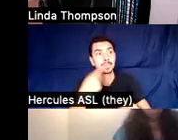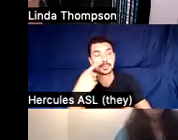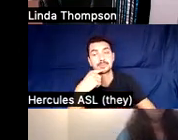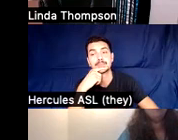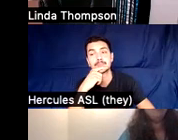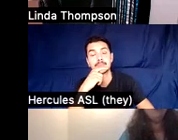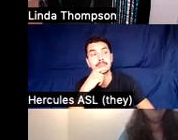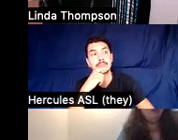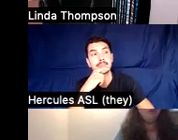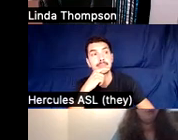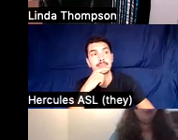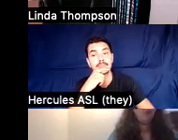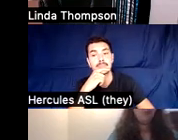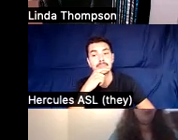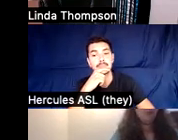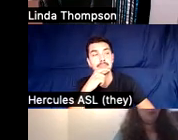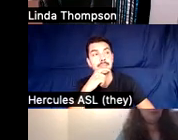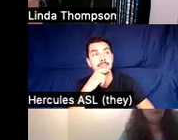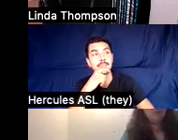Let out your mouth.